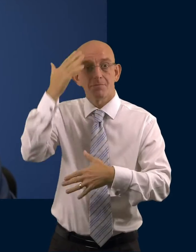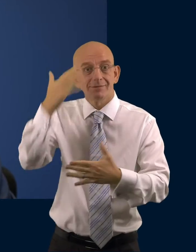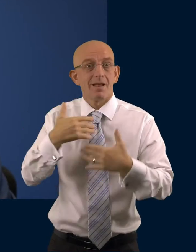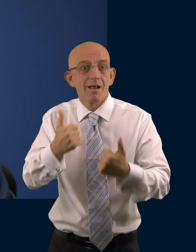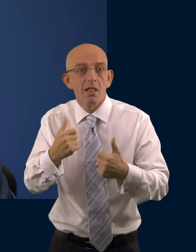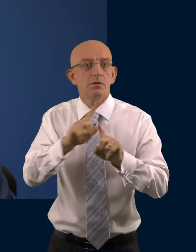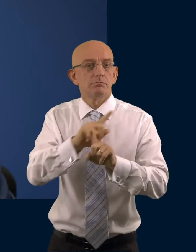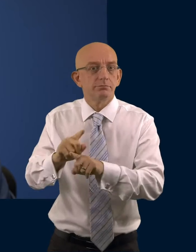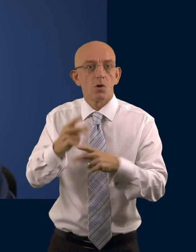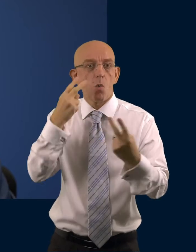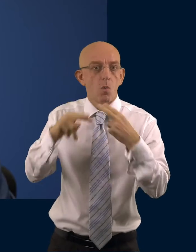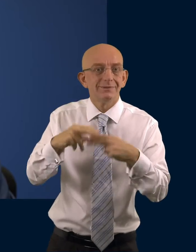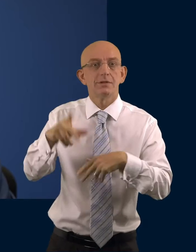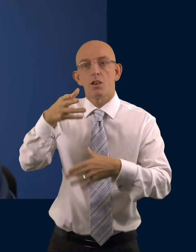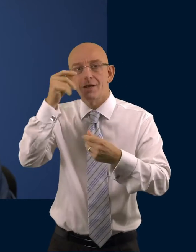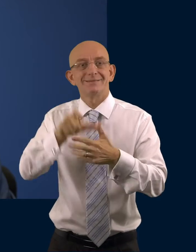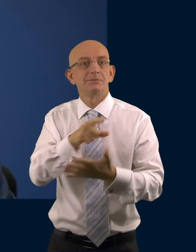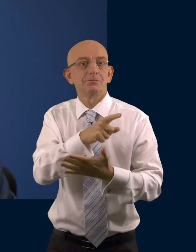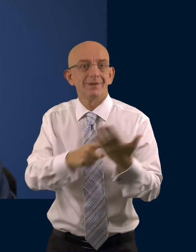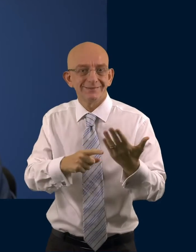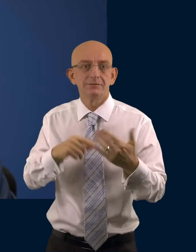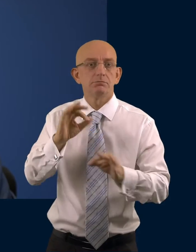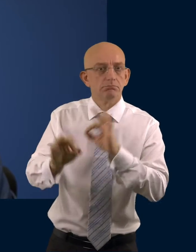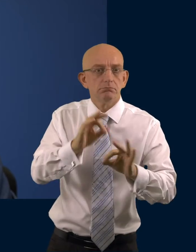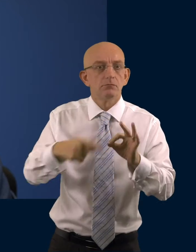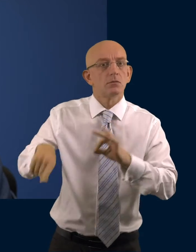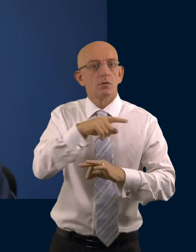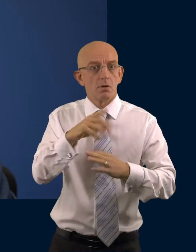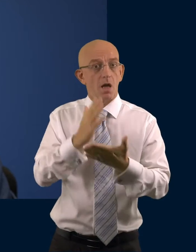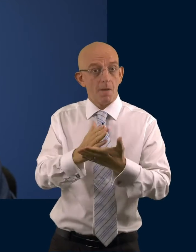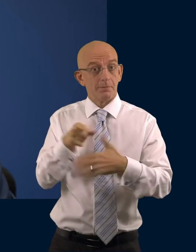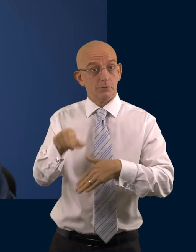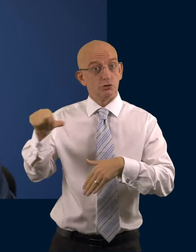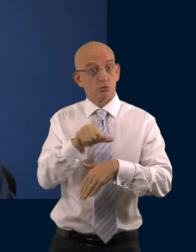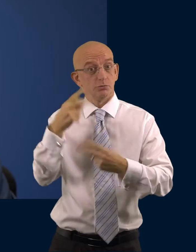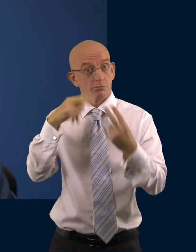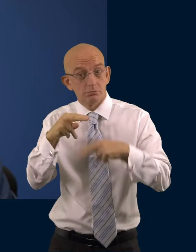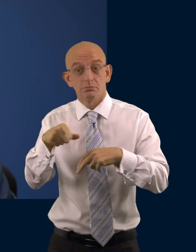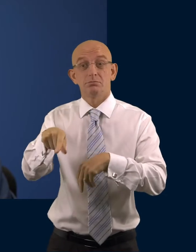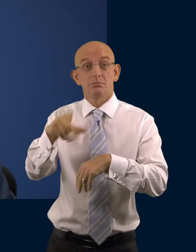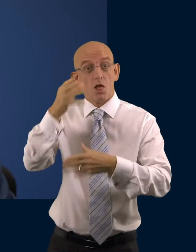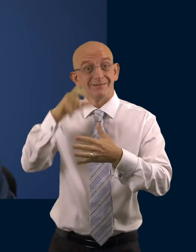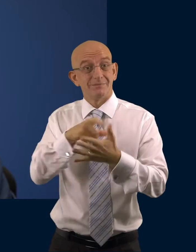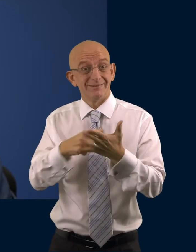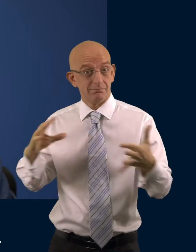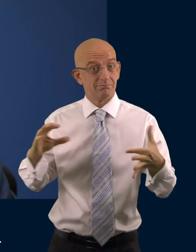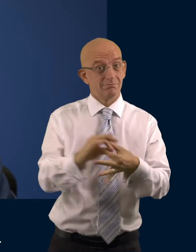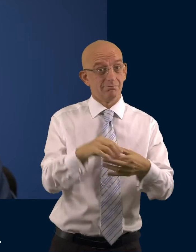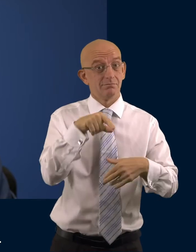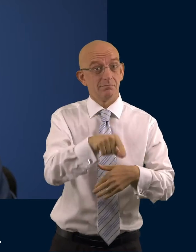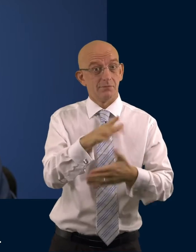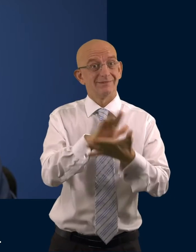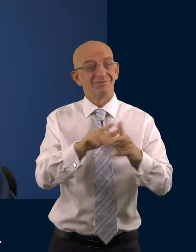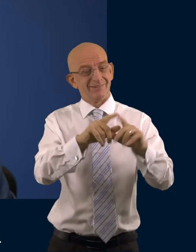health as autistic people and people with learning disability. There's also a question about whether autism and learning disability should be